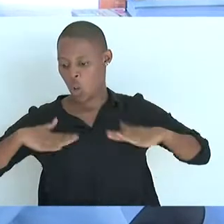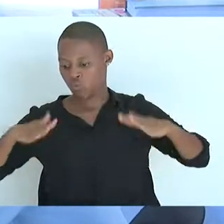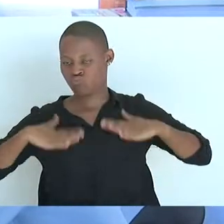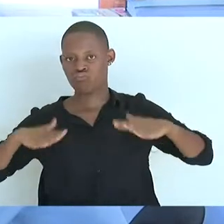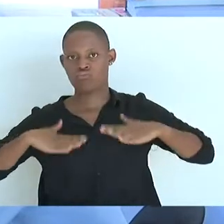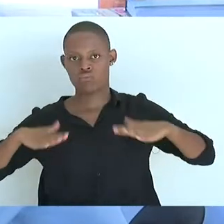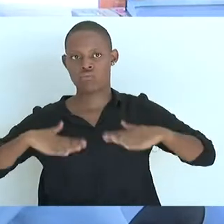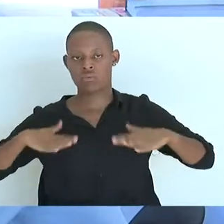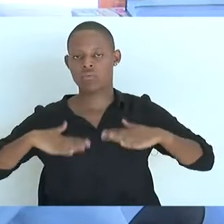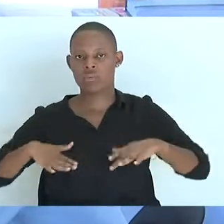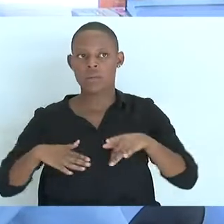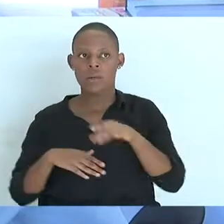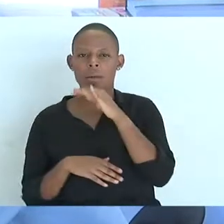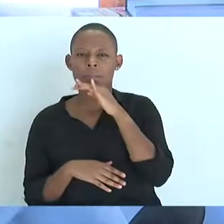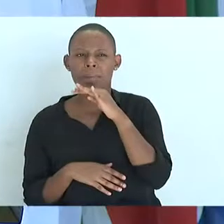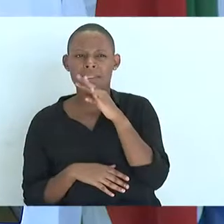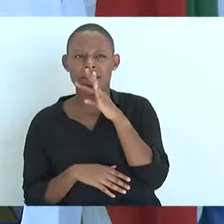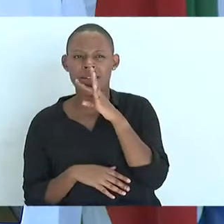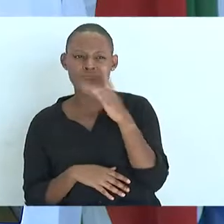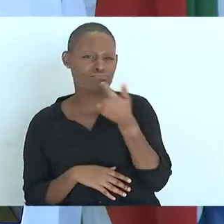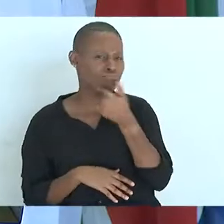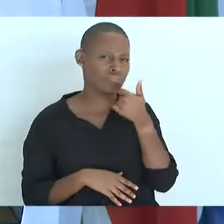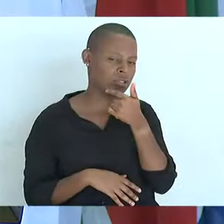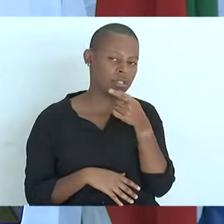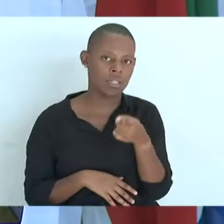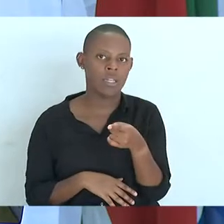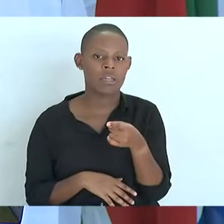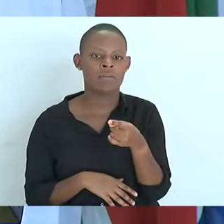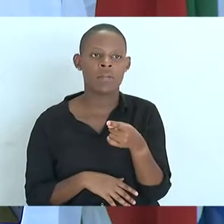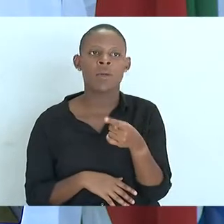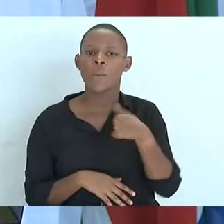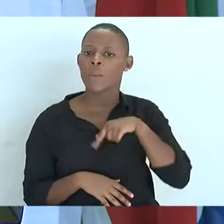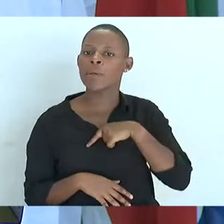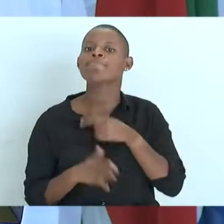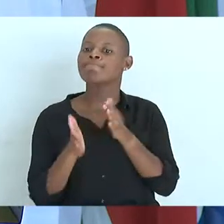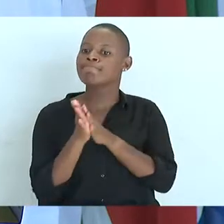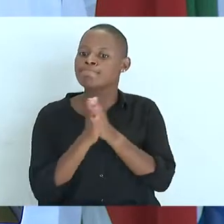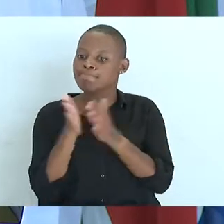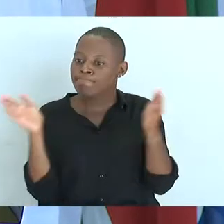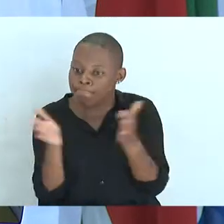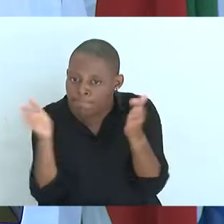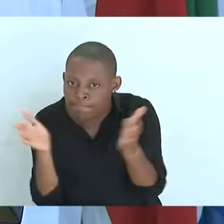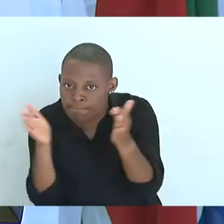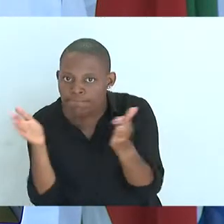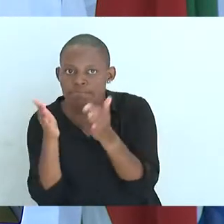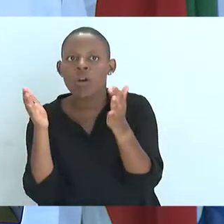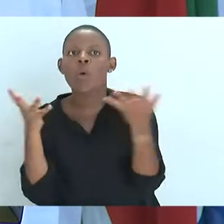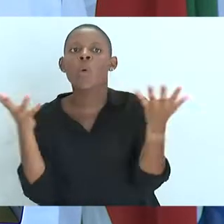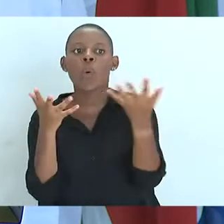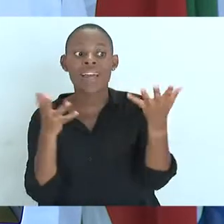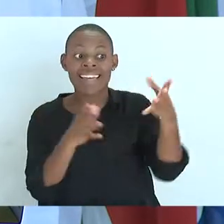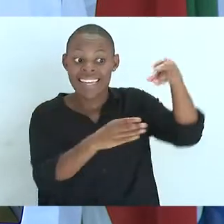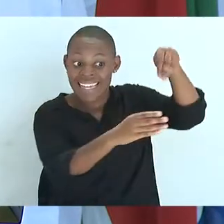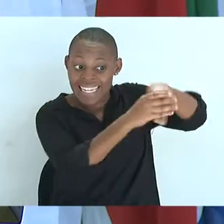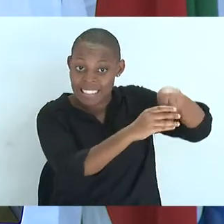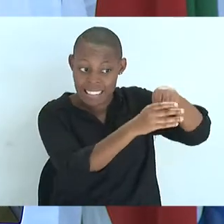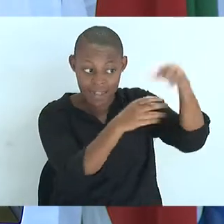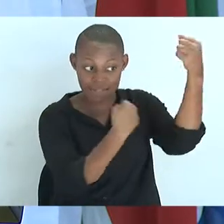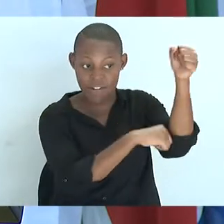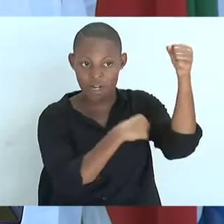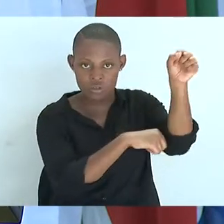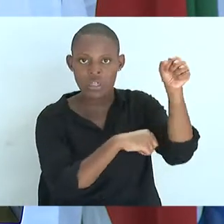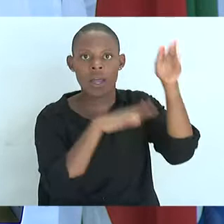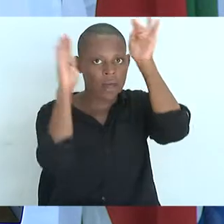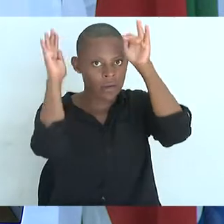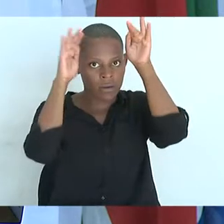we have just encouraged ukuthi kube ne crash ezobheka abantwana. It